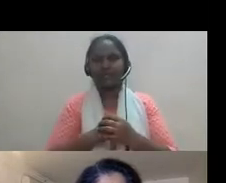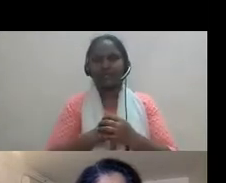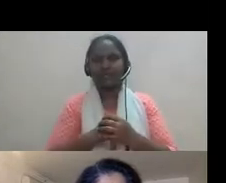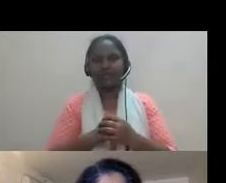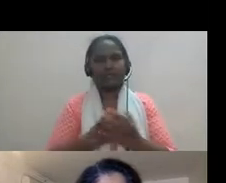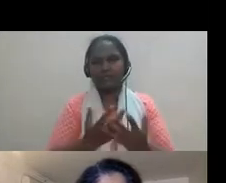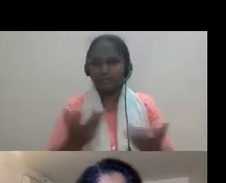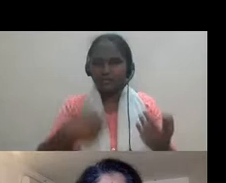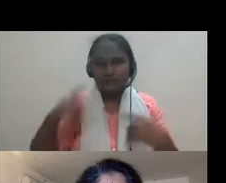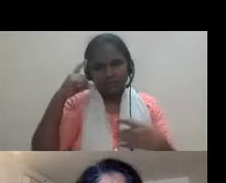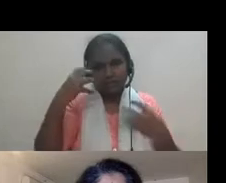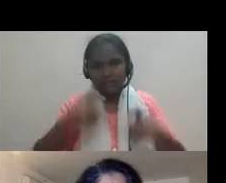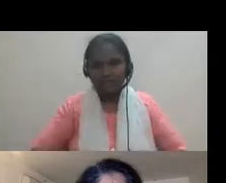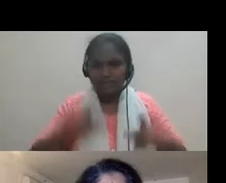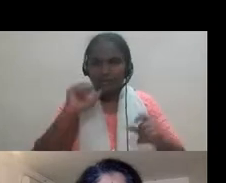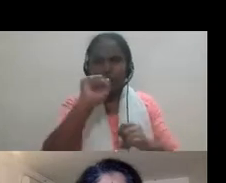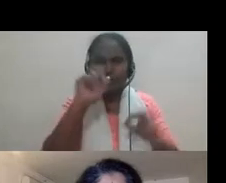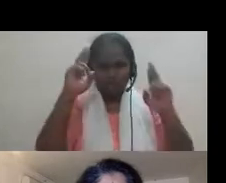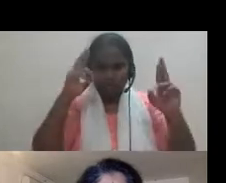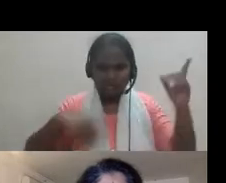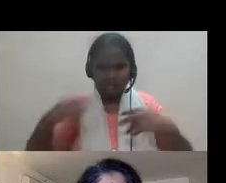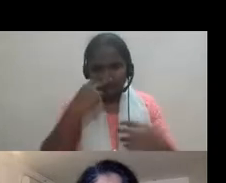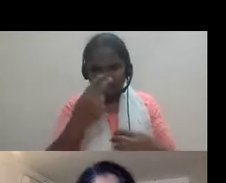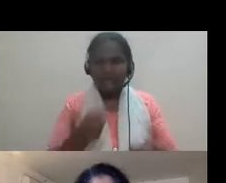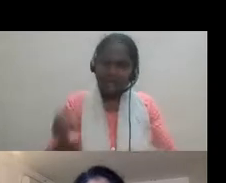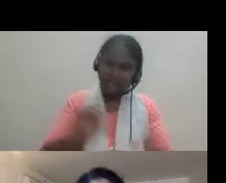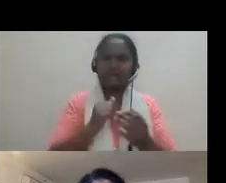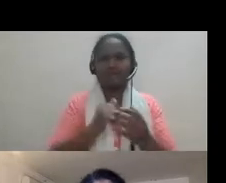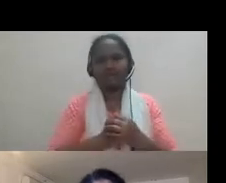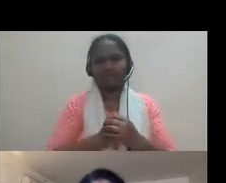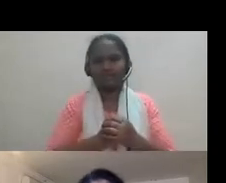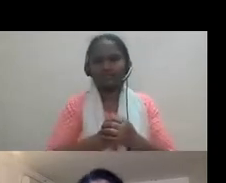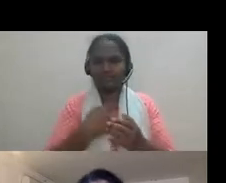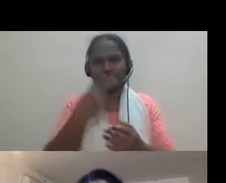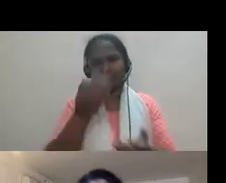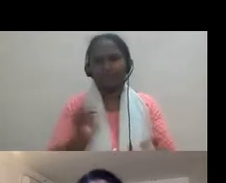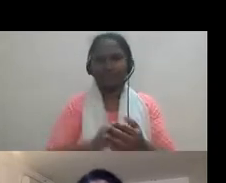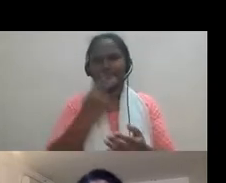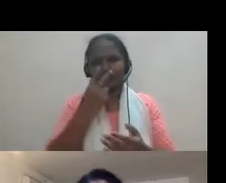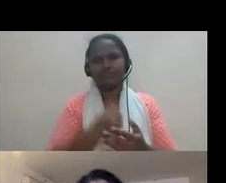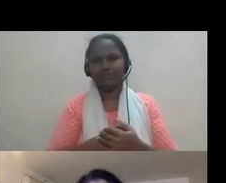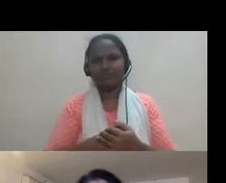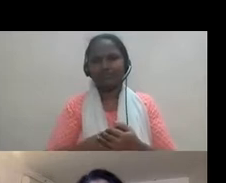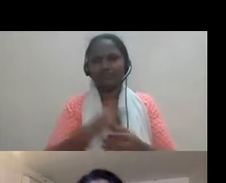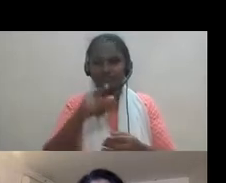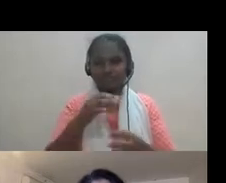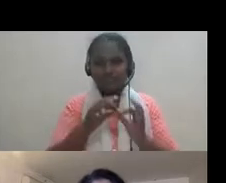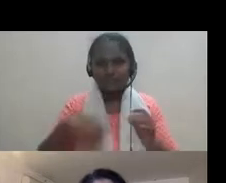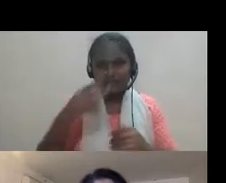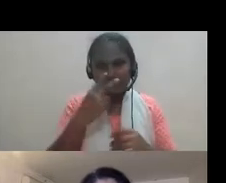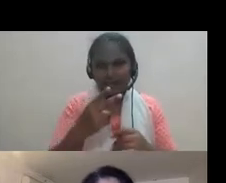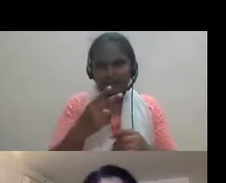And well, it has a life of its own. Hopefully we will see it again. We'll see. That is a fridge. So you